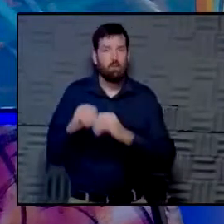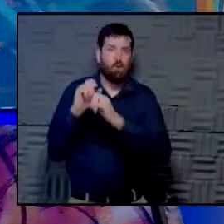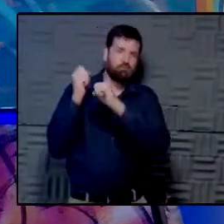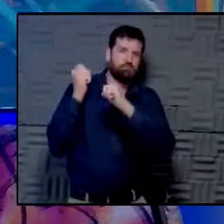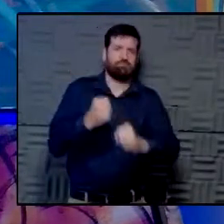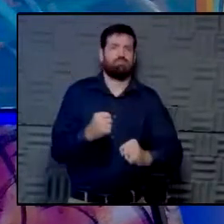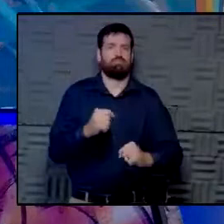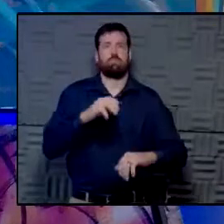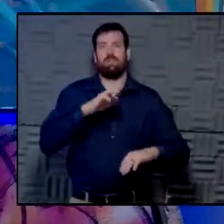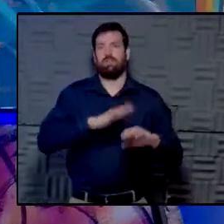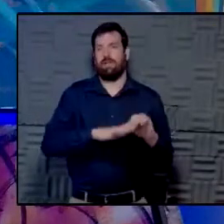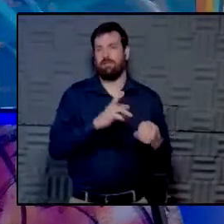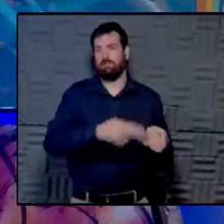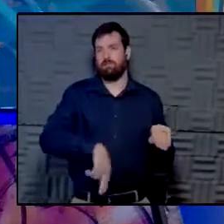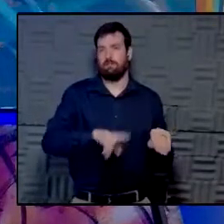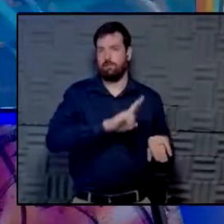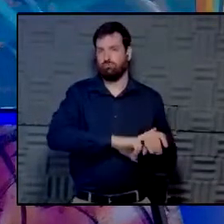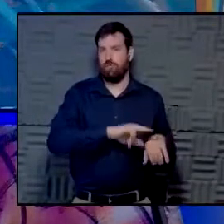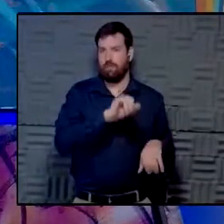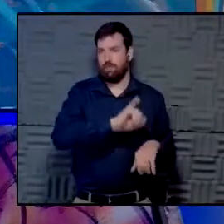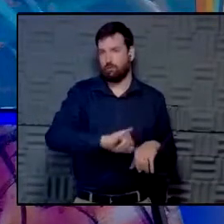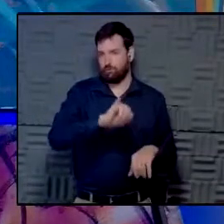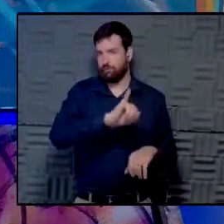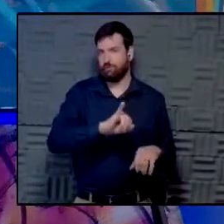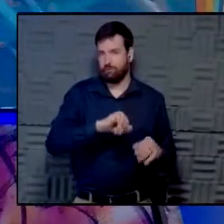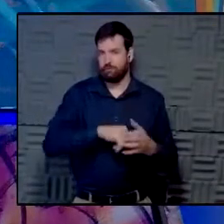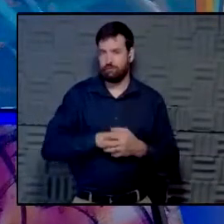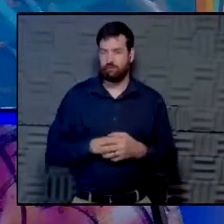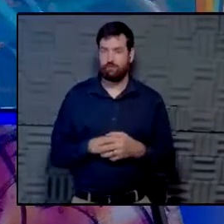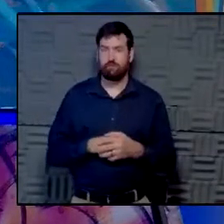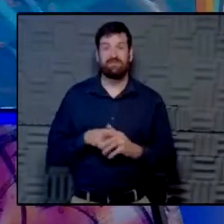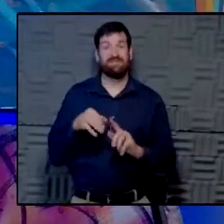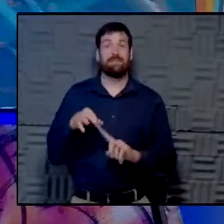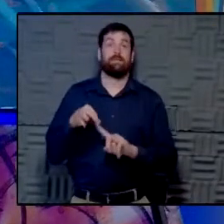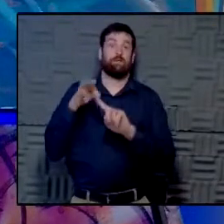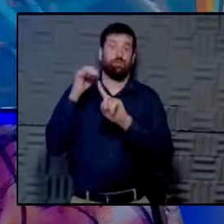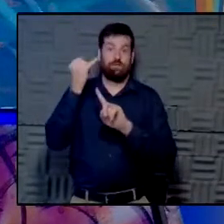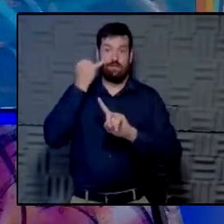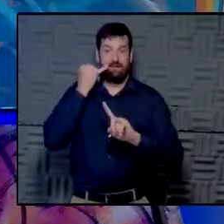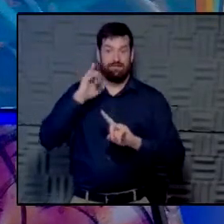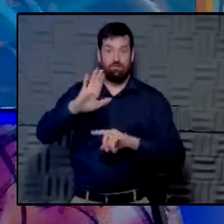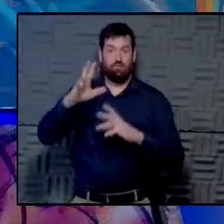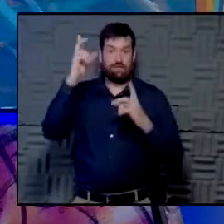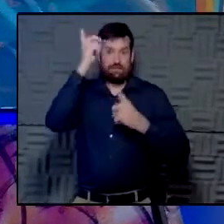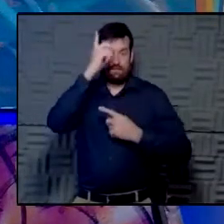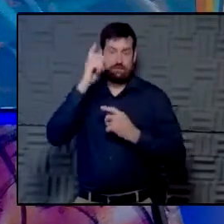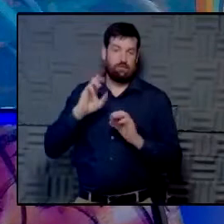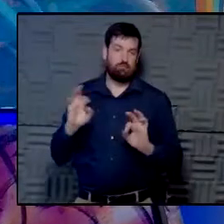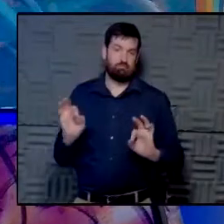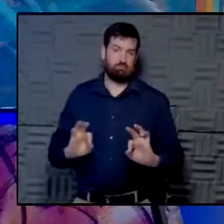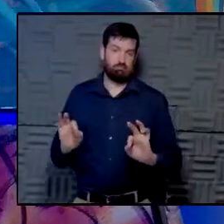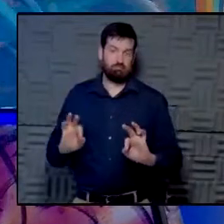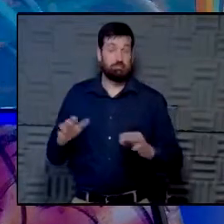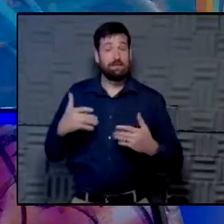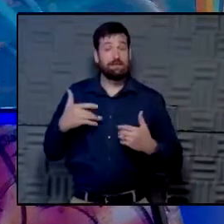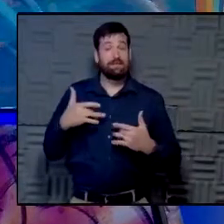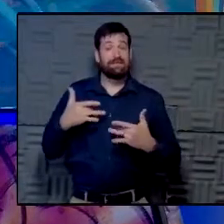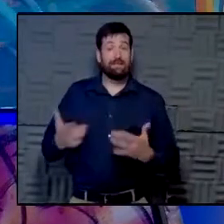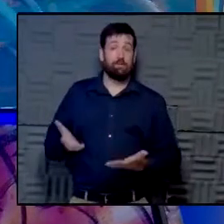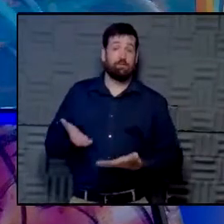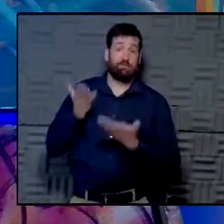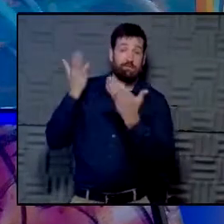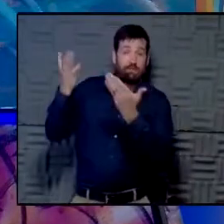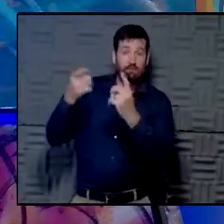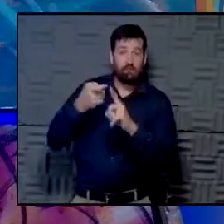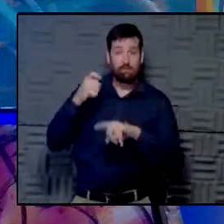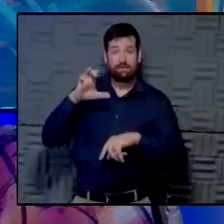robust than by natural infection, especially mild disease as well. And the typical guidance from the CDC